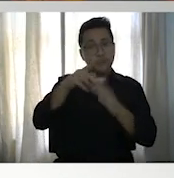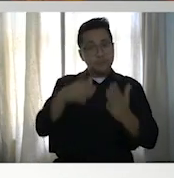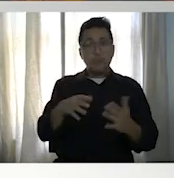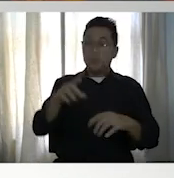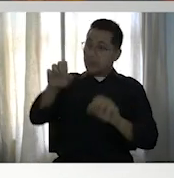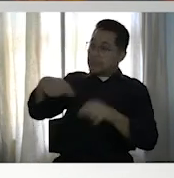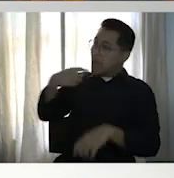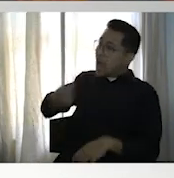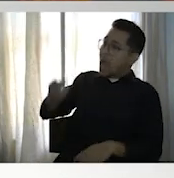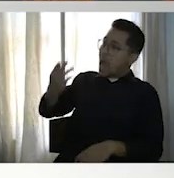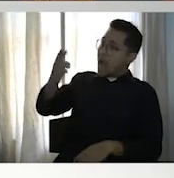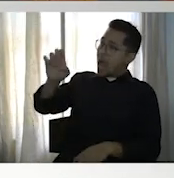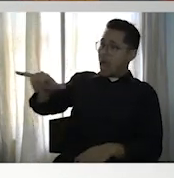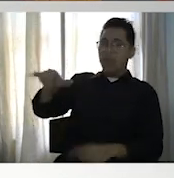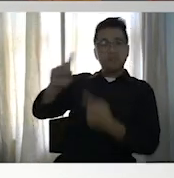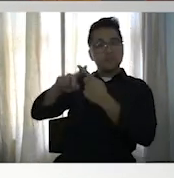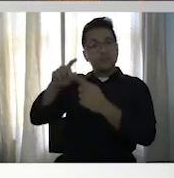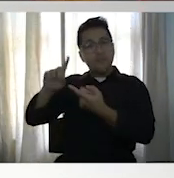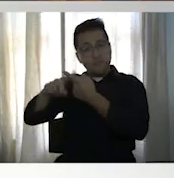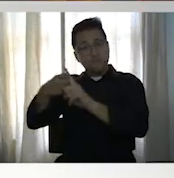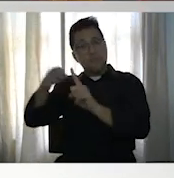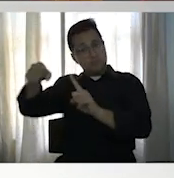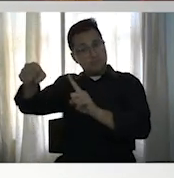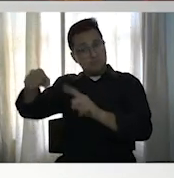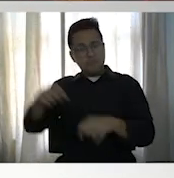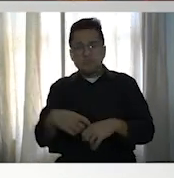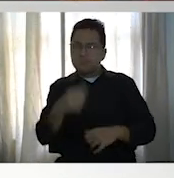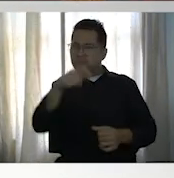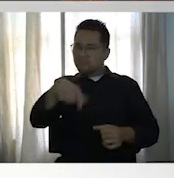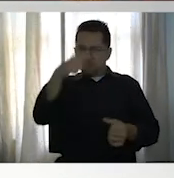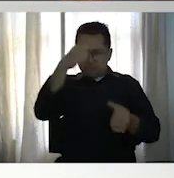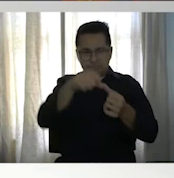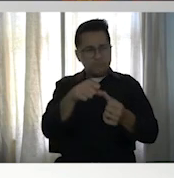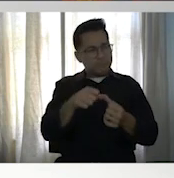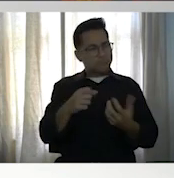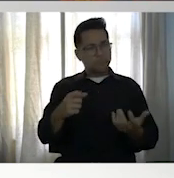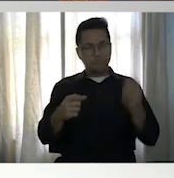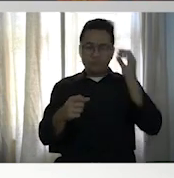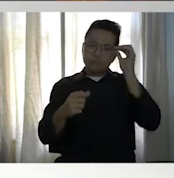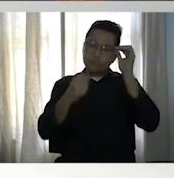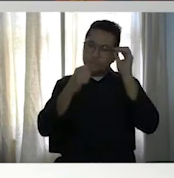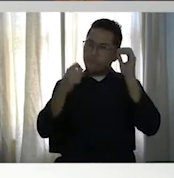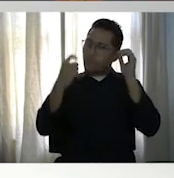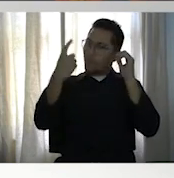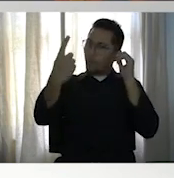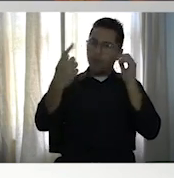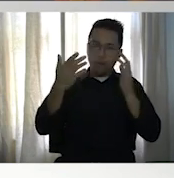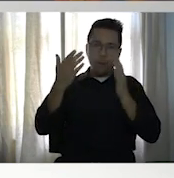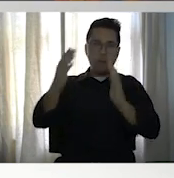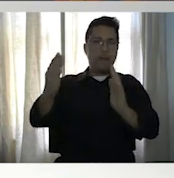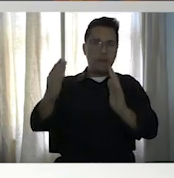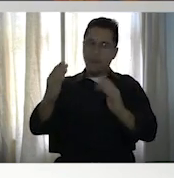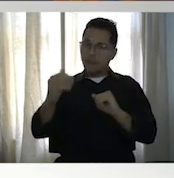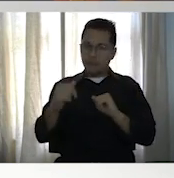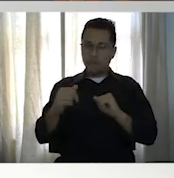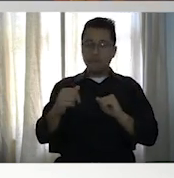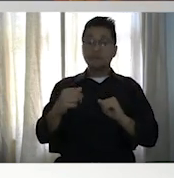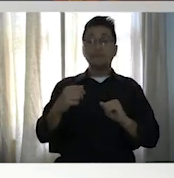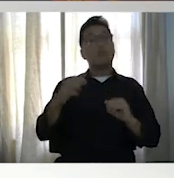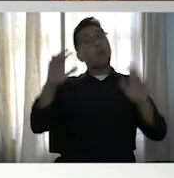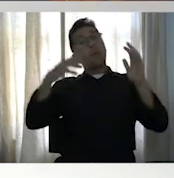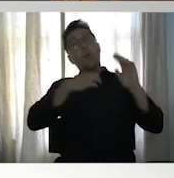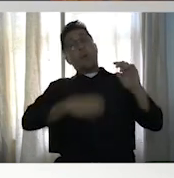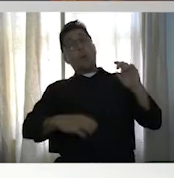buddy. And just remember about just there's not one way of we wish